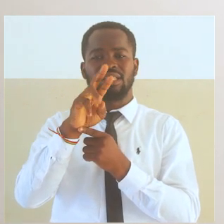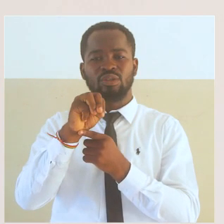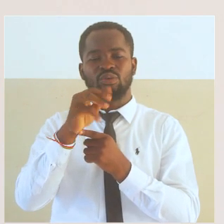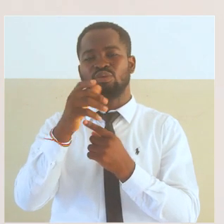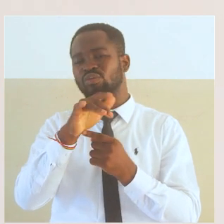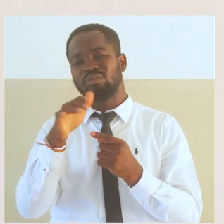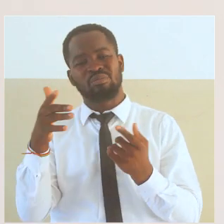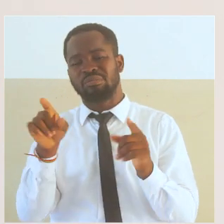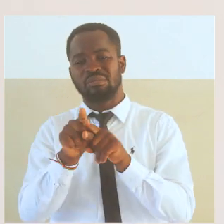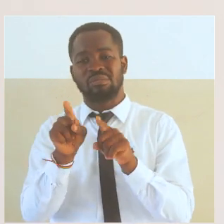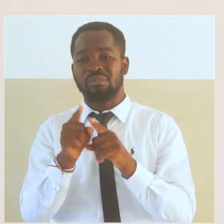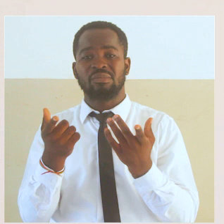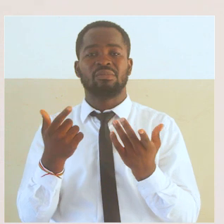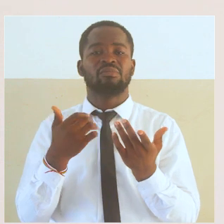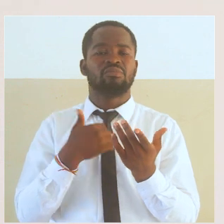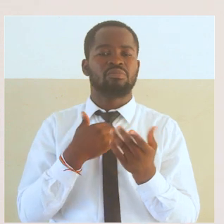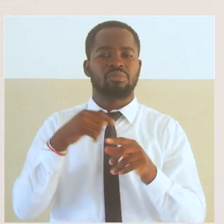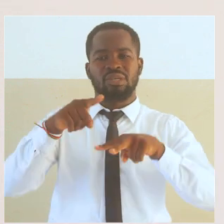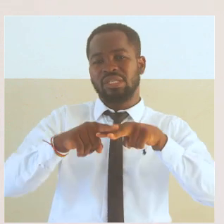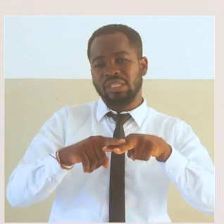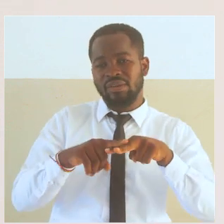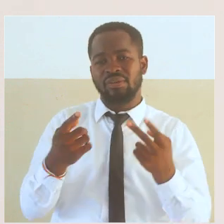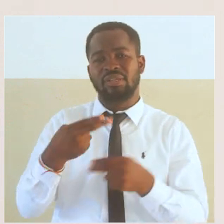toxoplasmosis, cytomegalovirus,